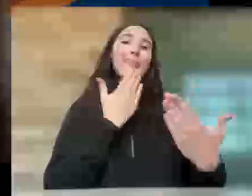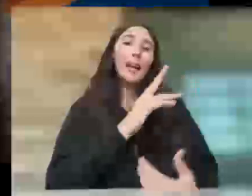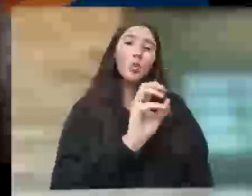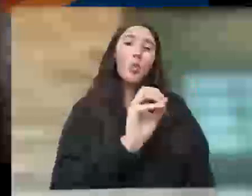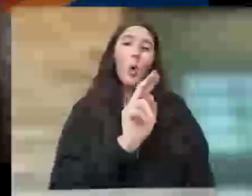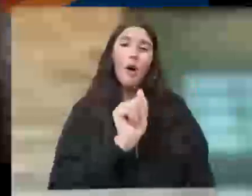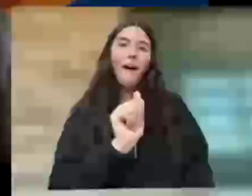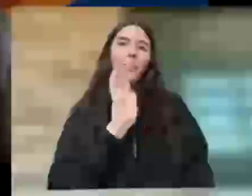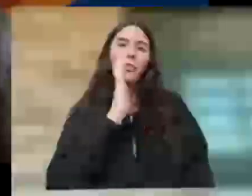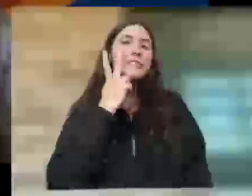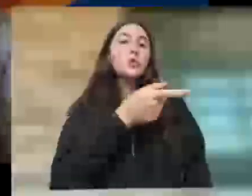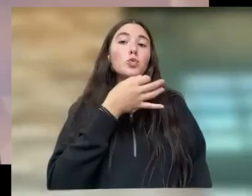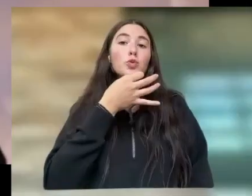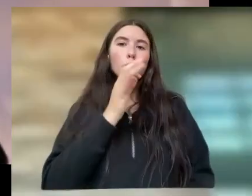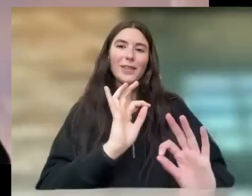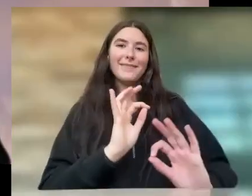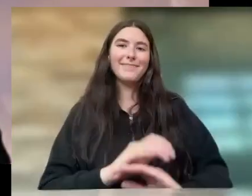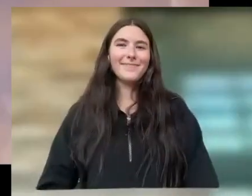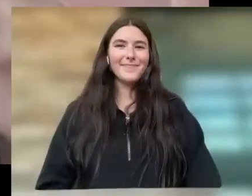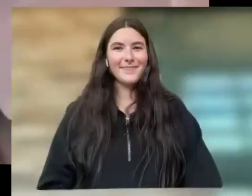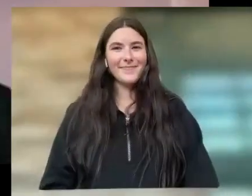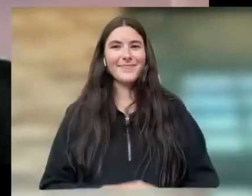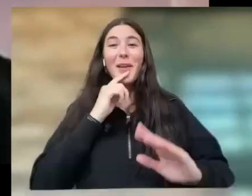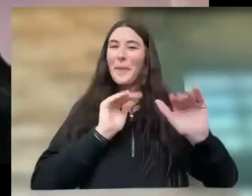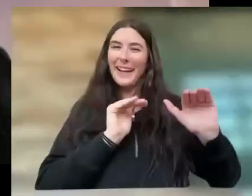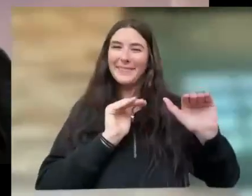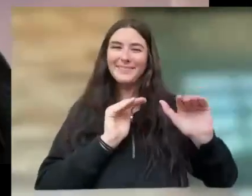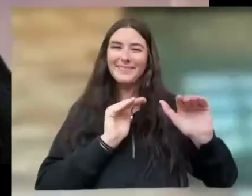We shall see you soon at the summit. I'll say goodbye for now. I'll see you at